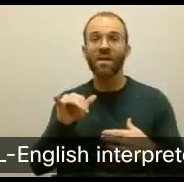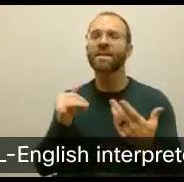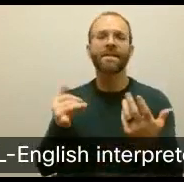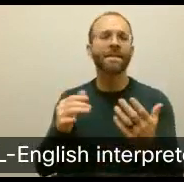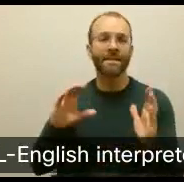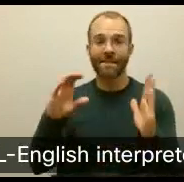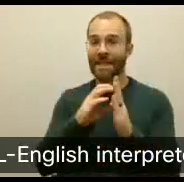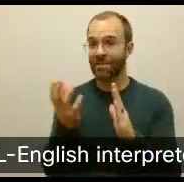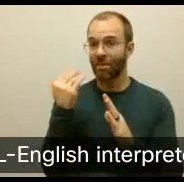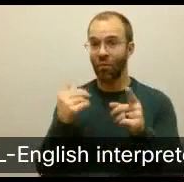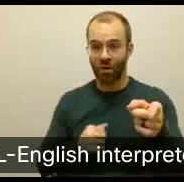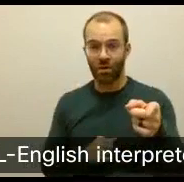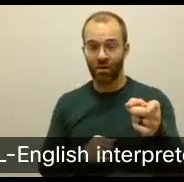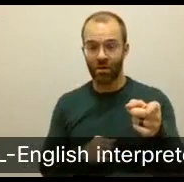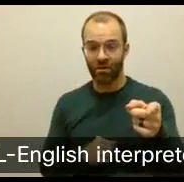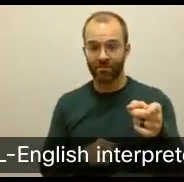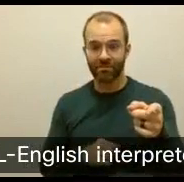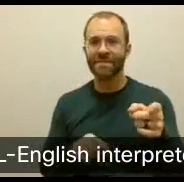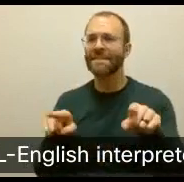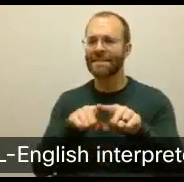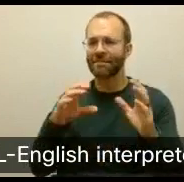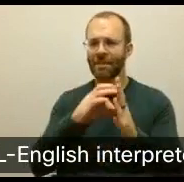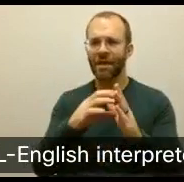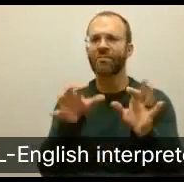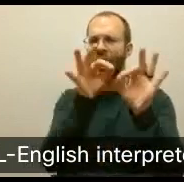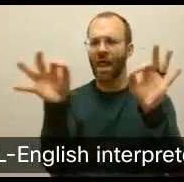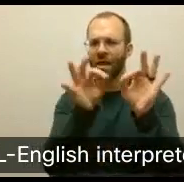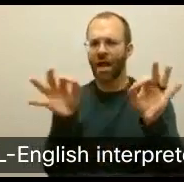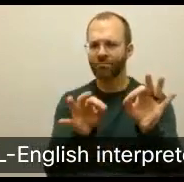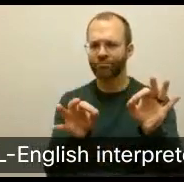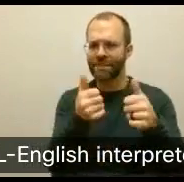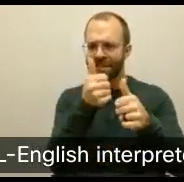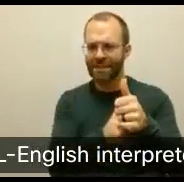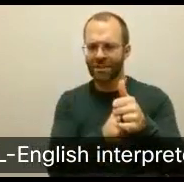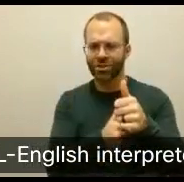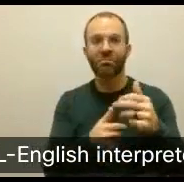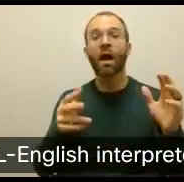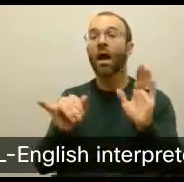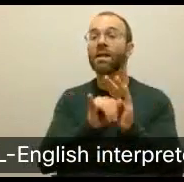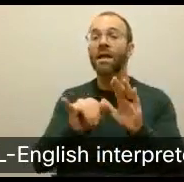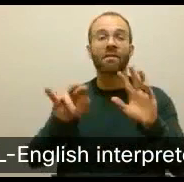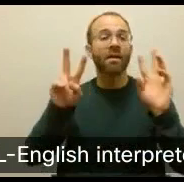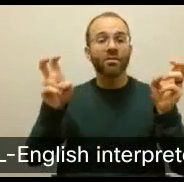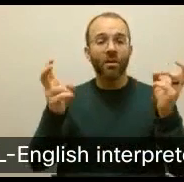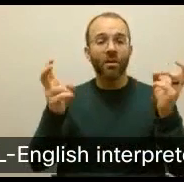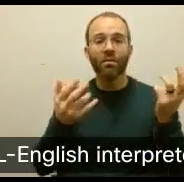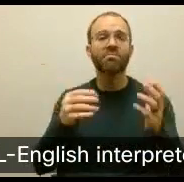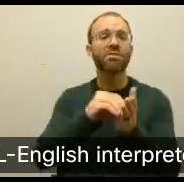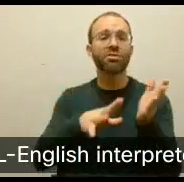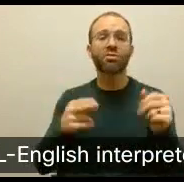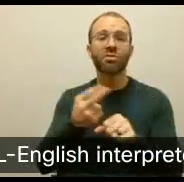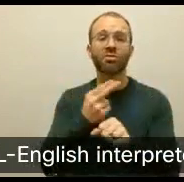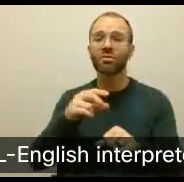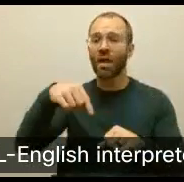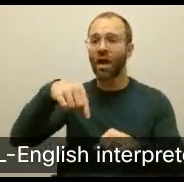original text that we had gone through line by line. If I were to identify the topic here, it would be basically the students' use of quotes, and